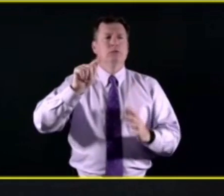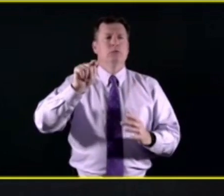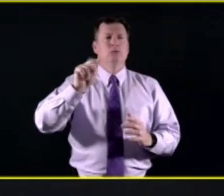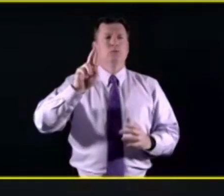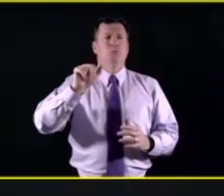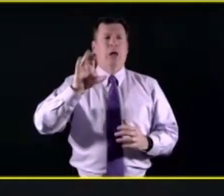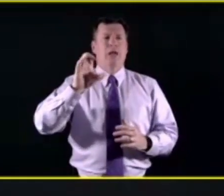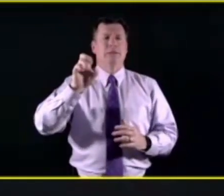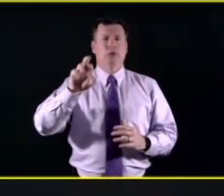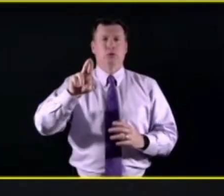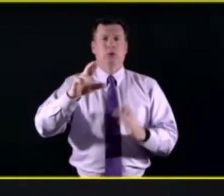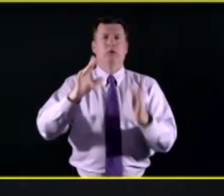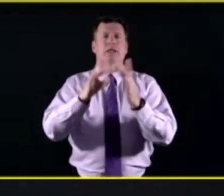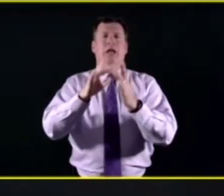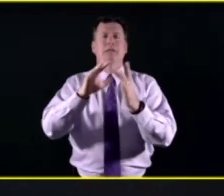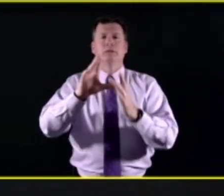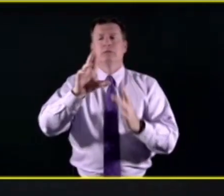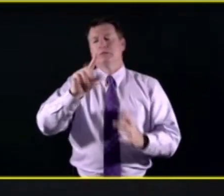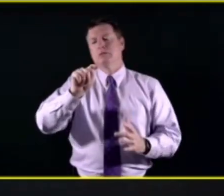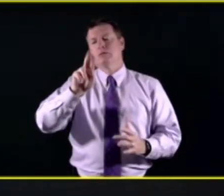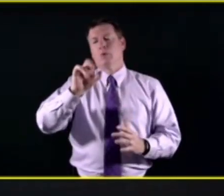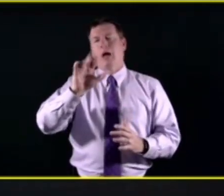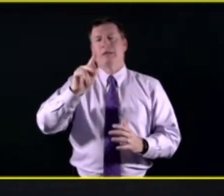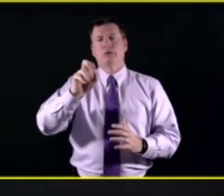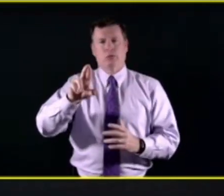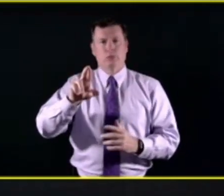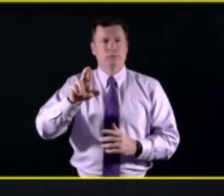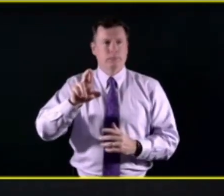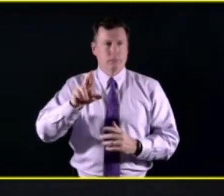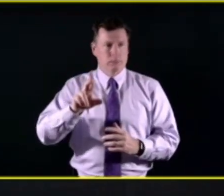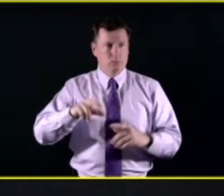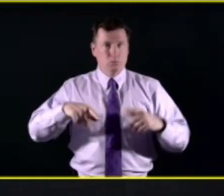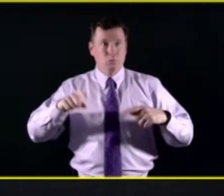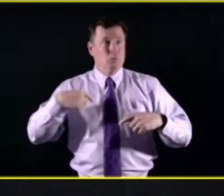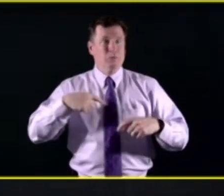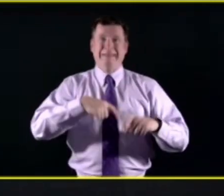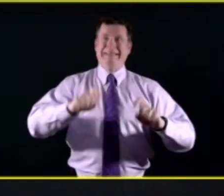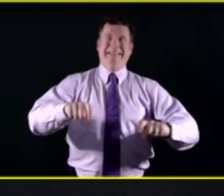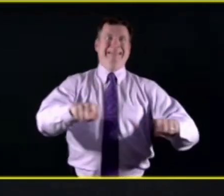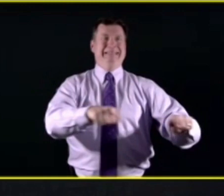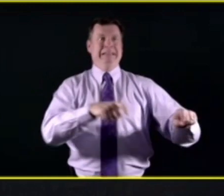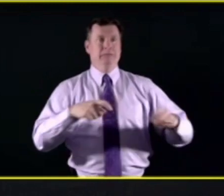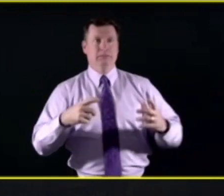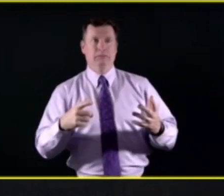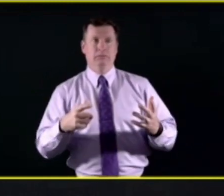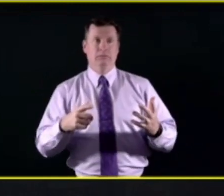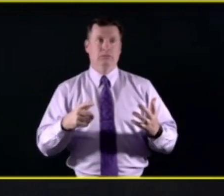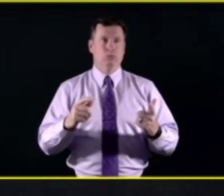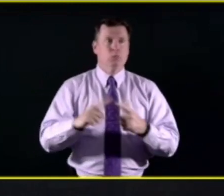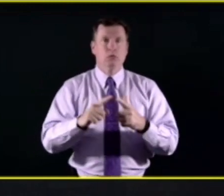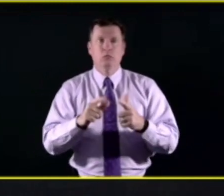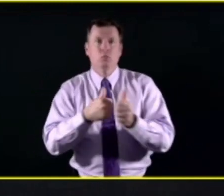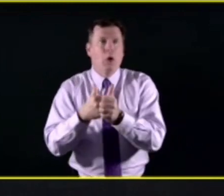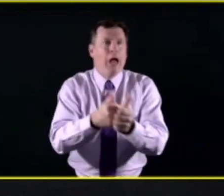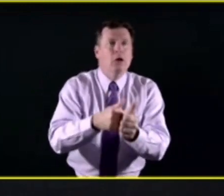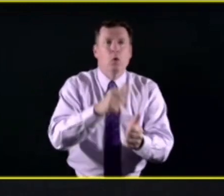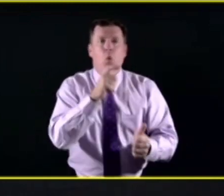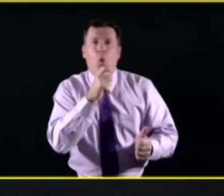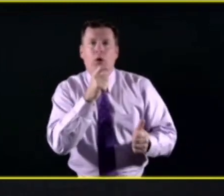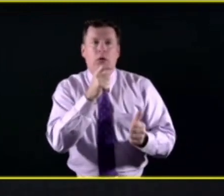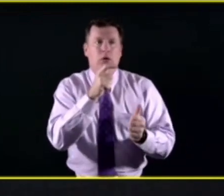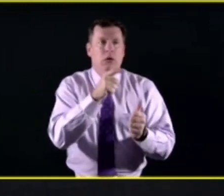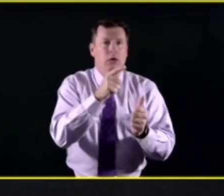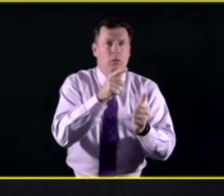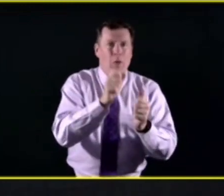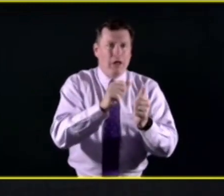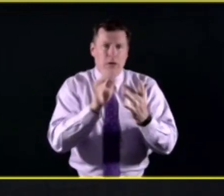have in the area or how many we need, and if we can get enough of these contact tracers ready